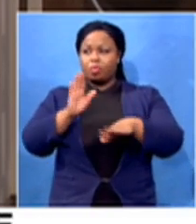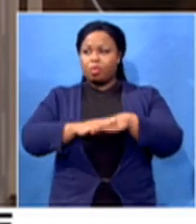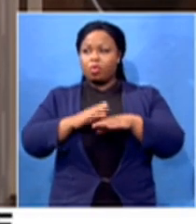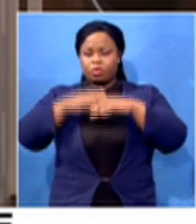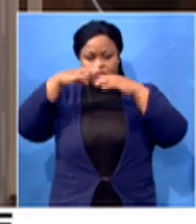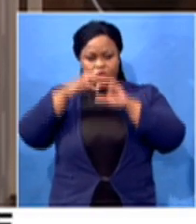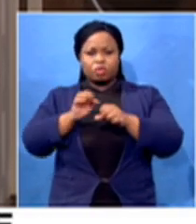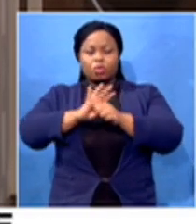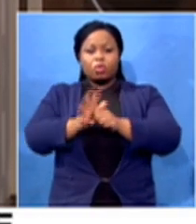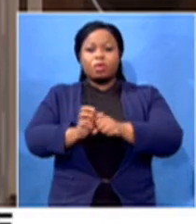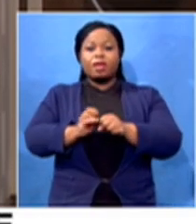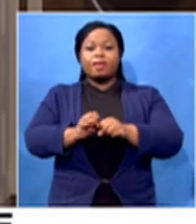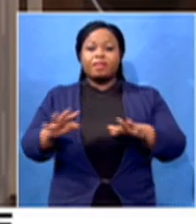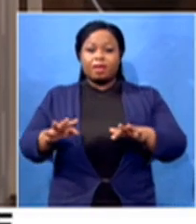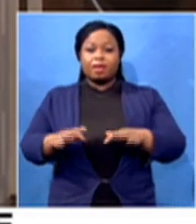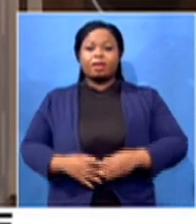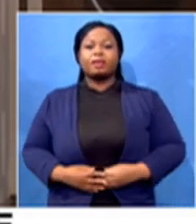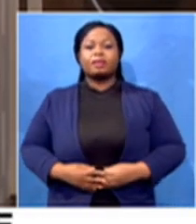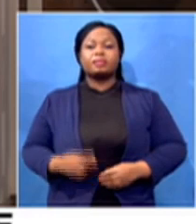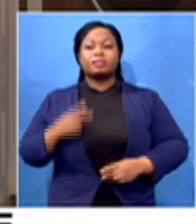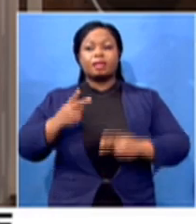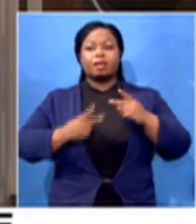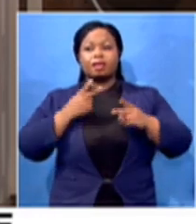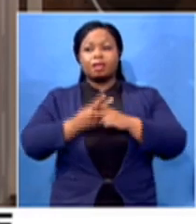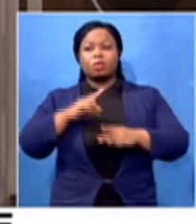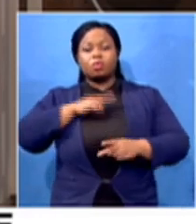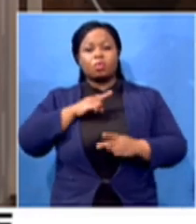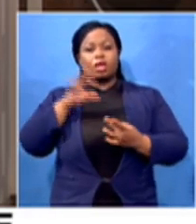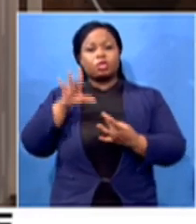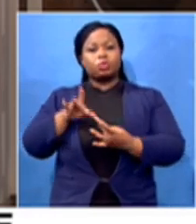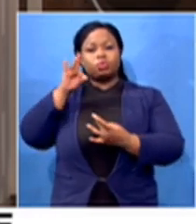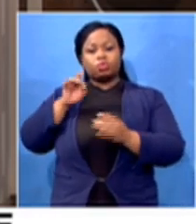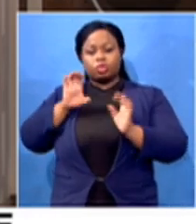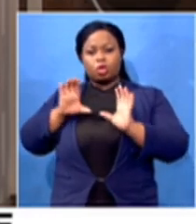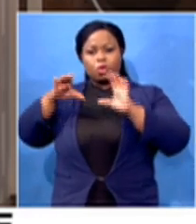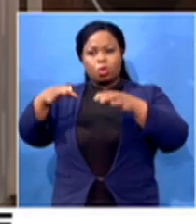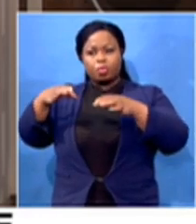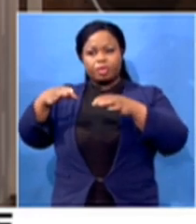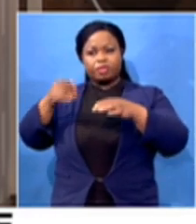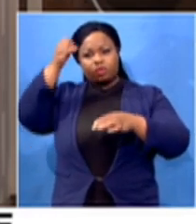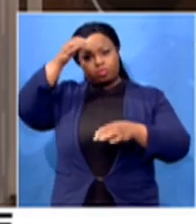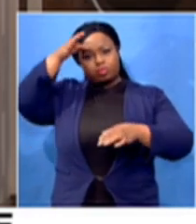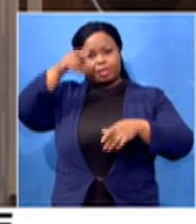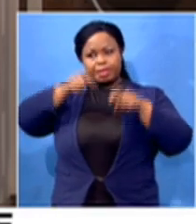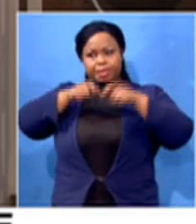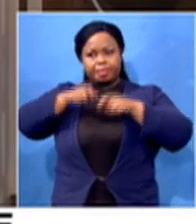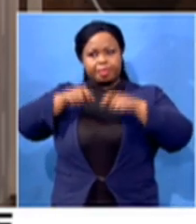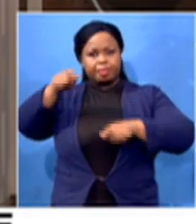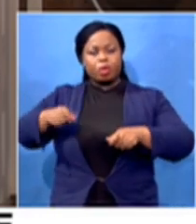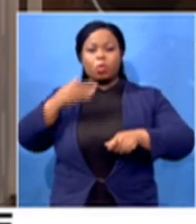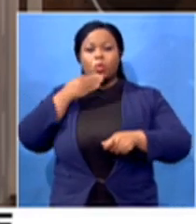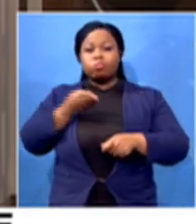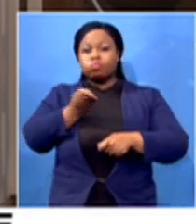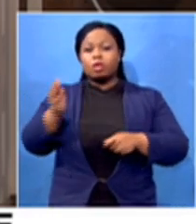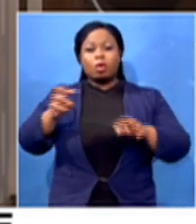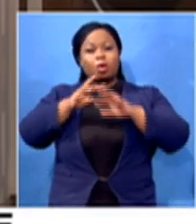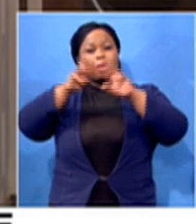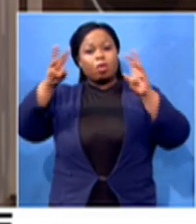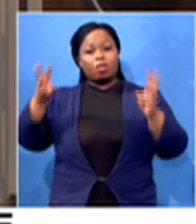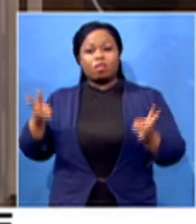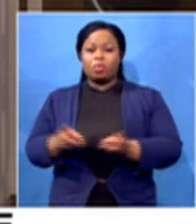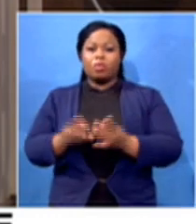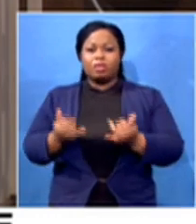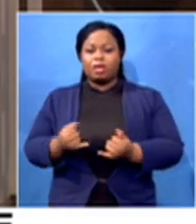coronavirus. O boetse ka go kgetha dikomiti tsa batho ba bohlale ba ipabotseng lefatshe lena lotlhe. O